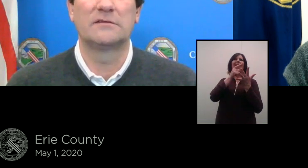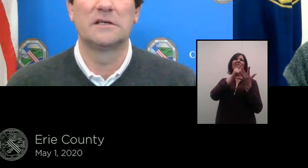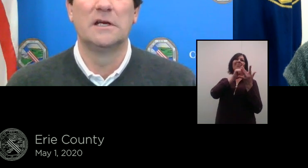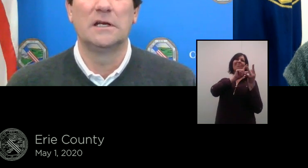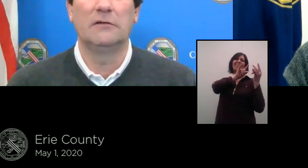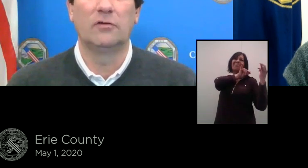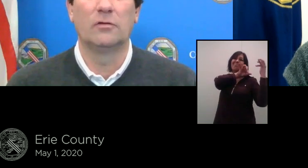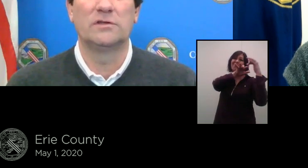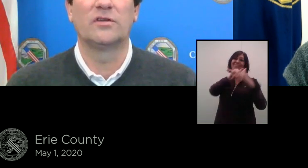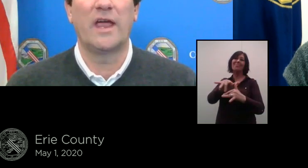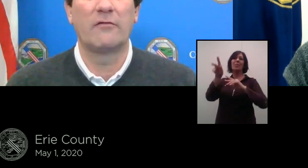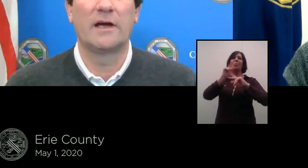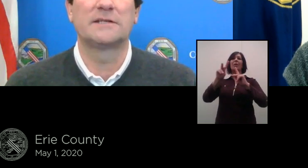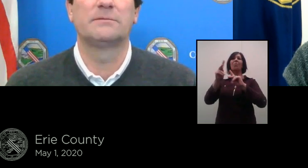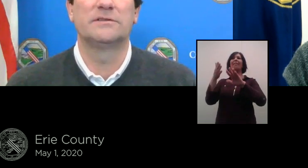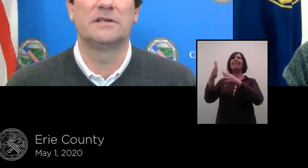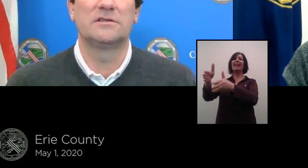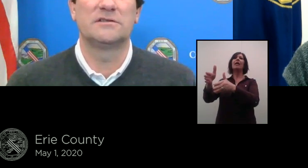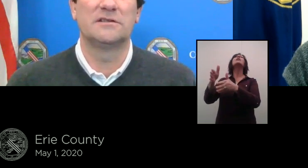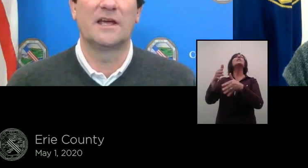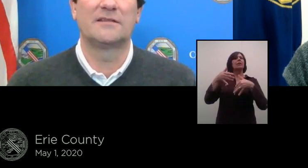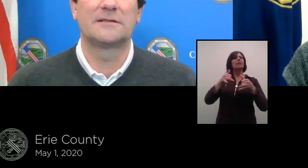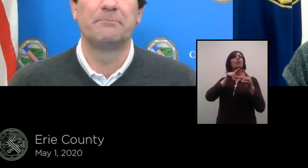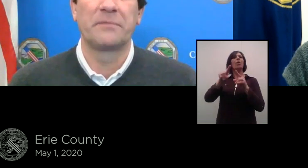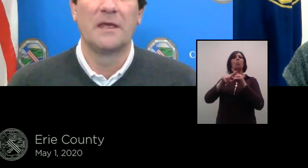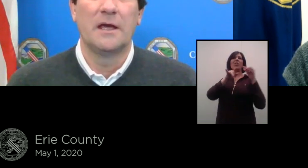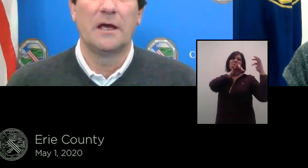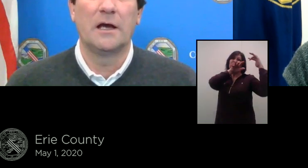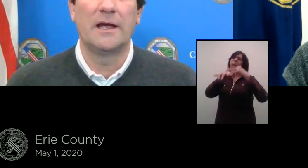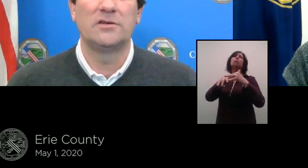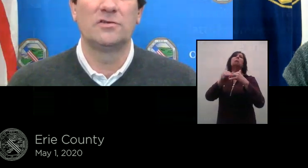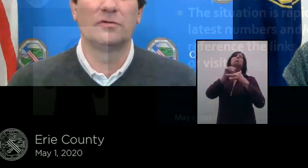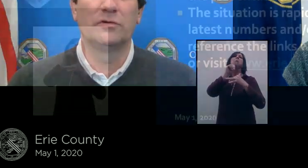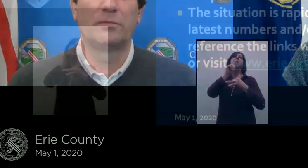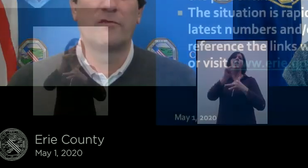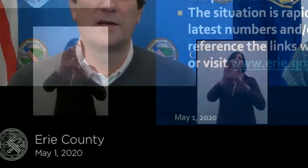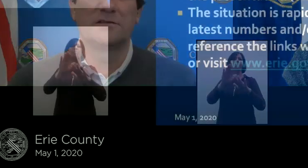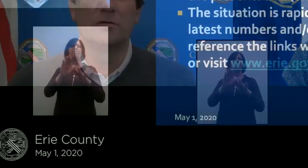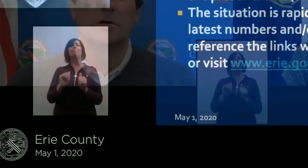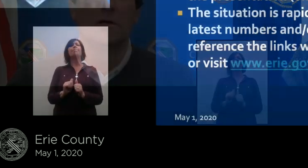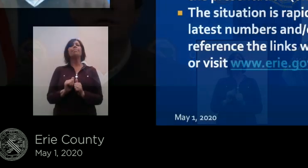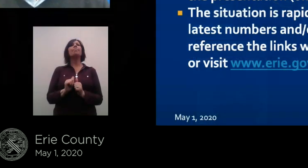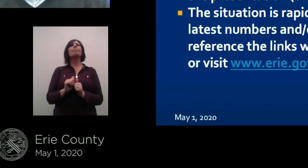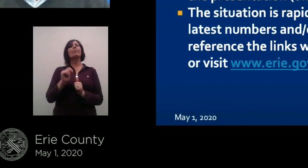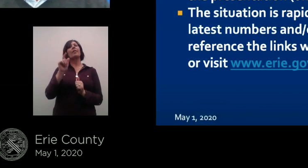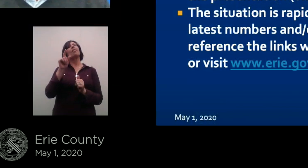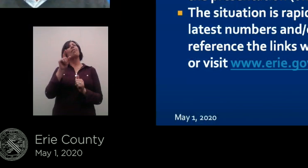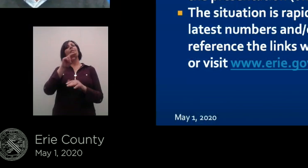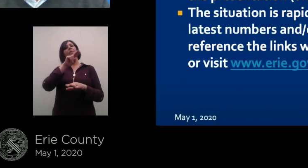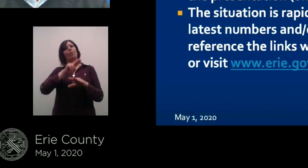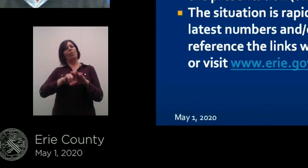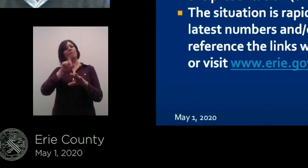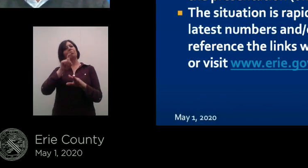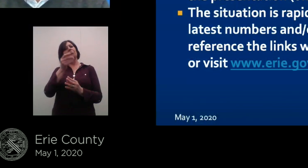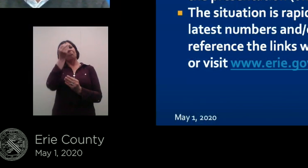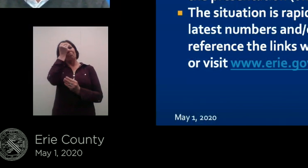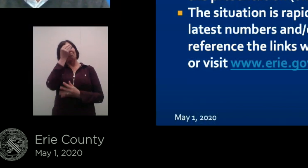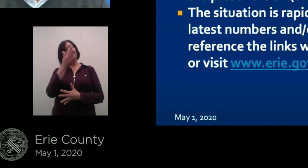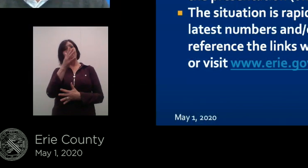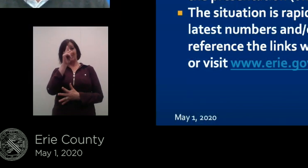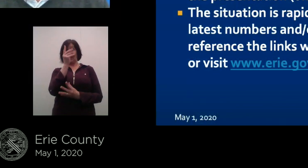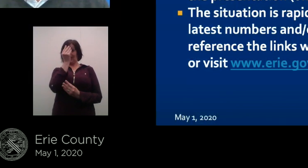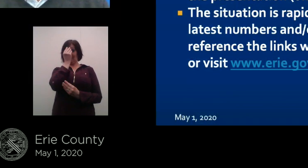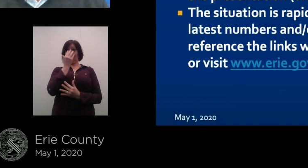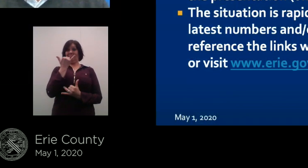or deaths, even though we still have hospitalizations and deaths. As usual, the proviso that the information that is provided is